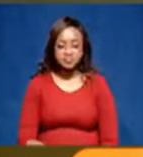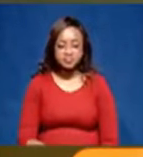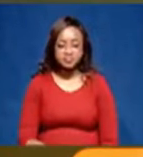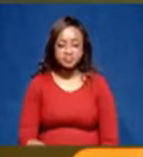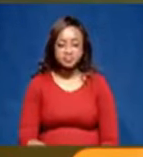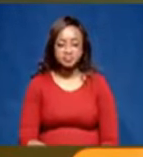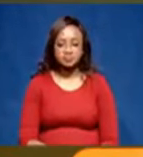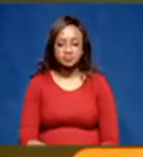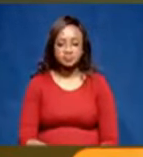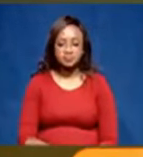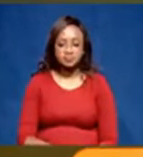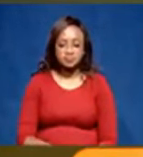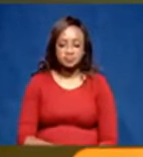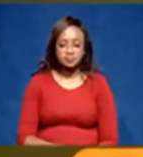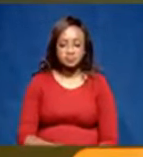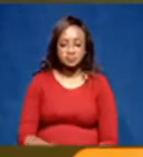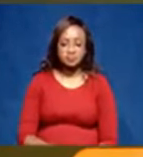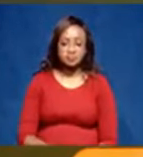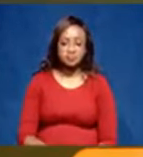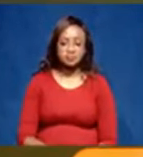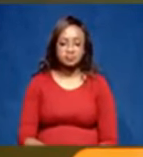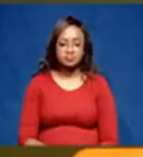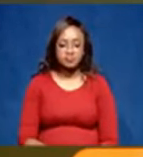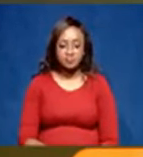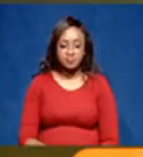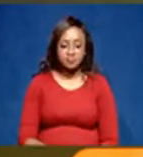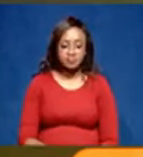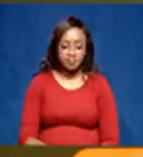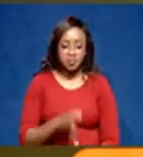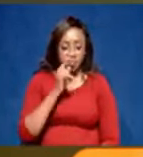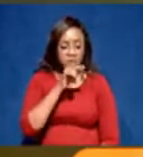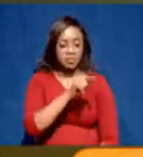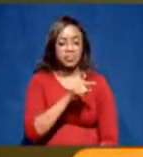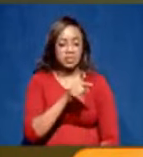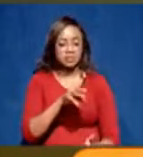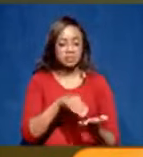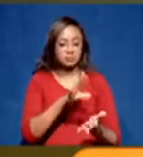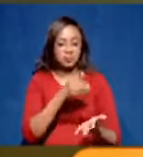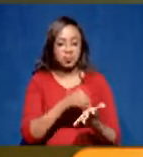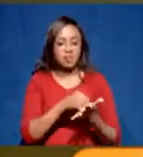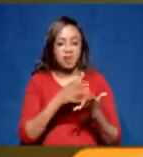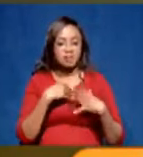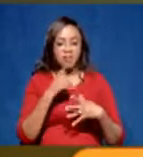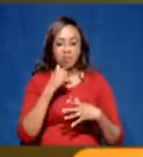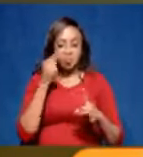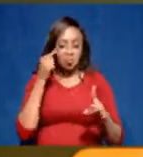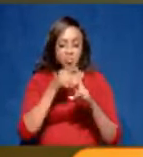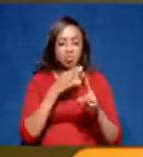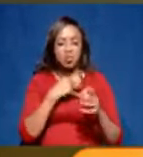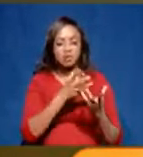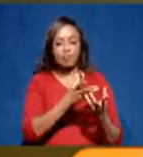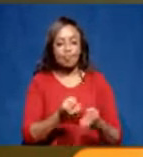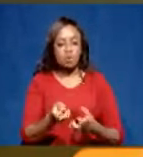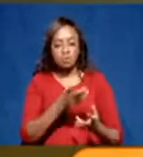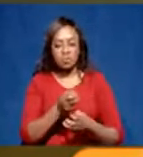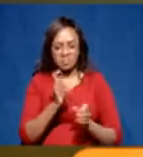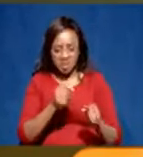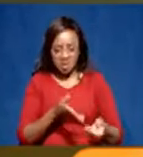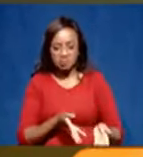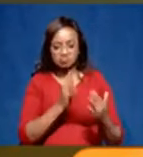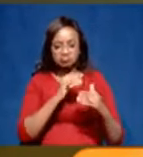that it won't just be more money in the pot for those who have evil intent to just steal more?